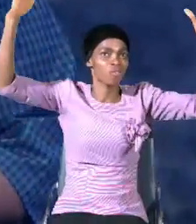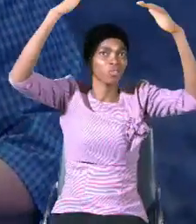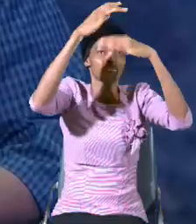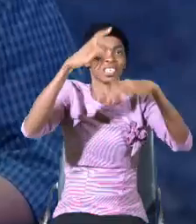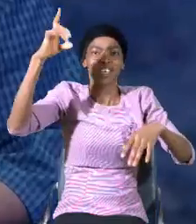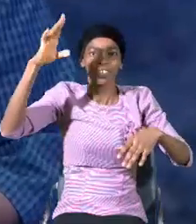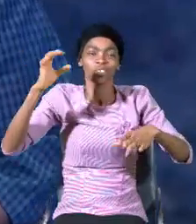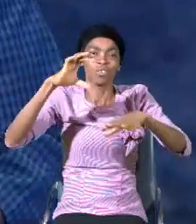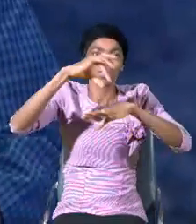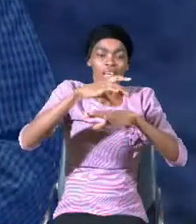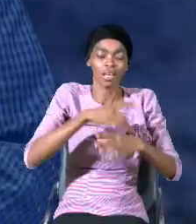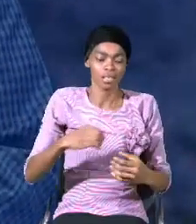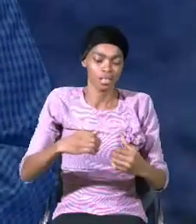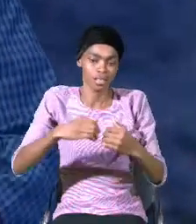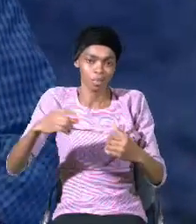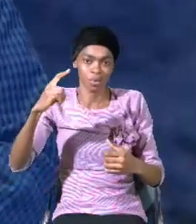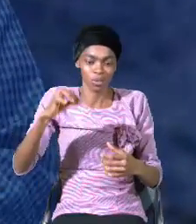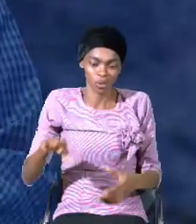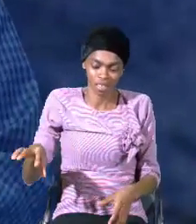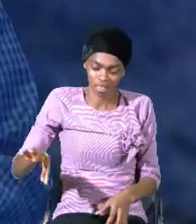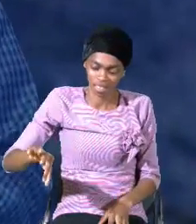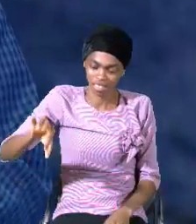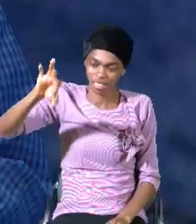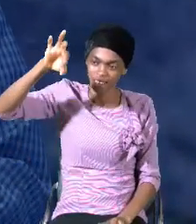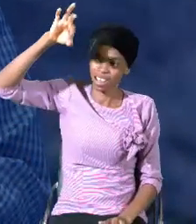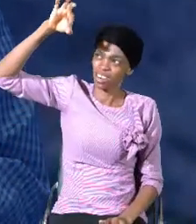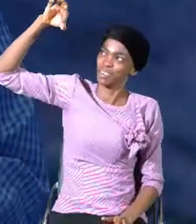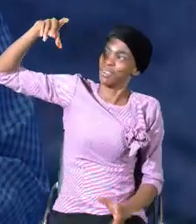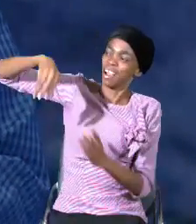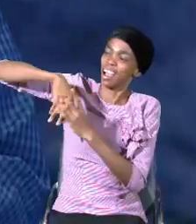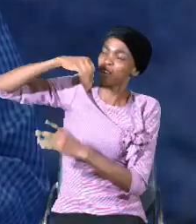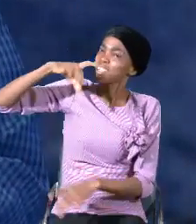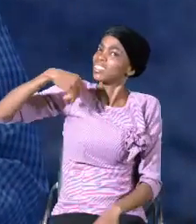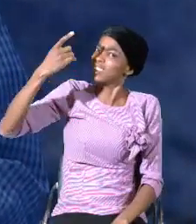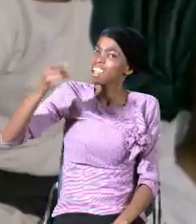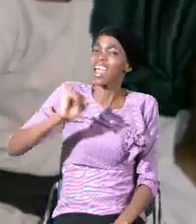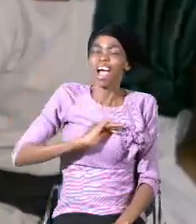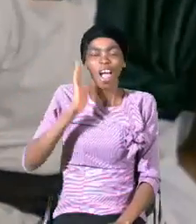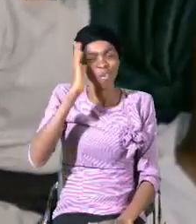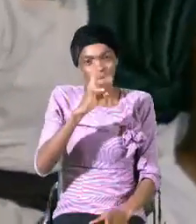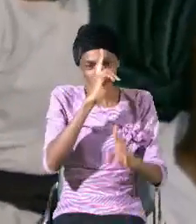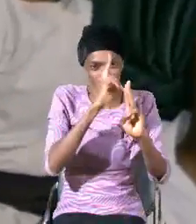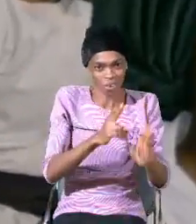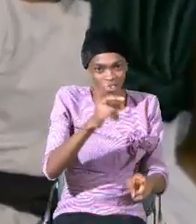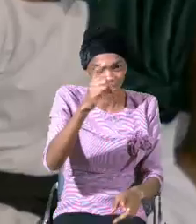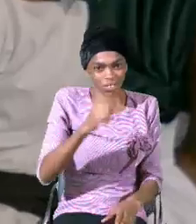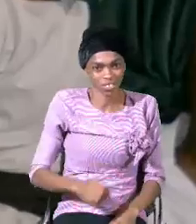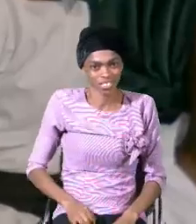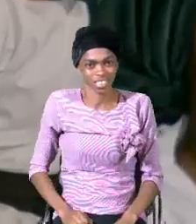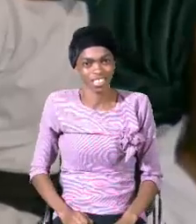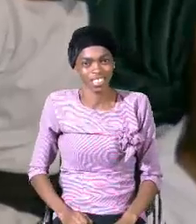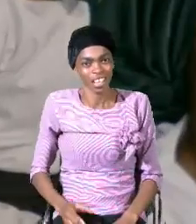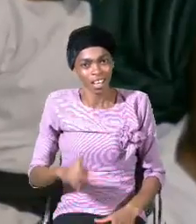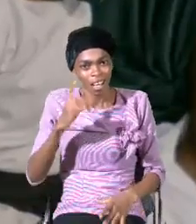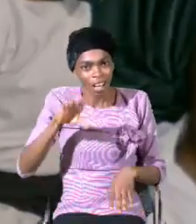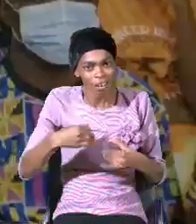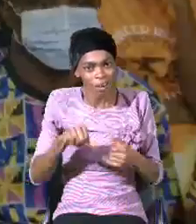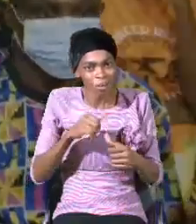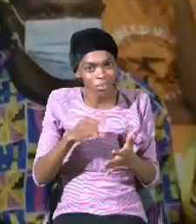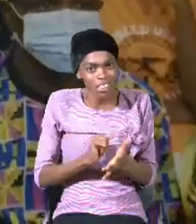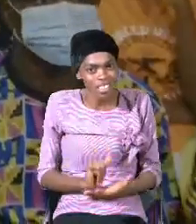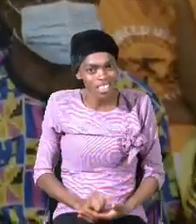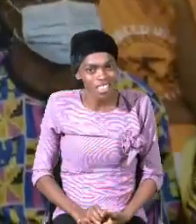out and he says, I will honor you? I about that. I said I about that.